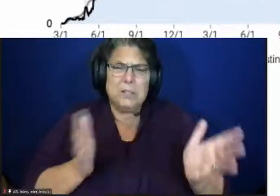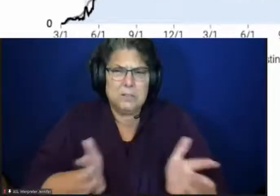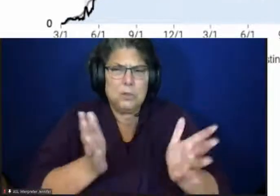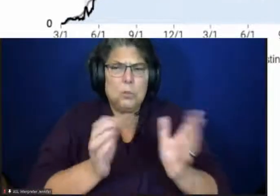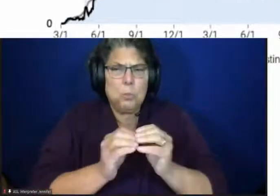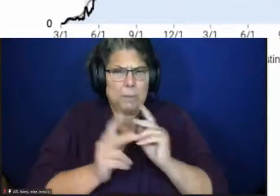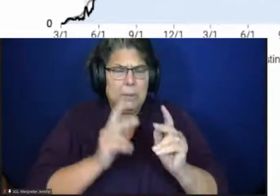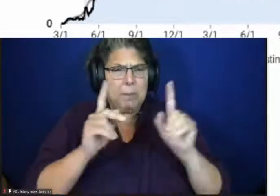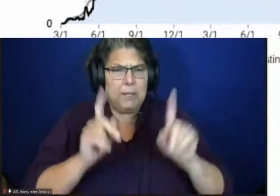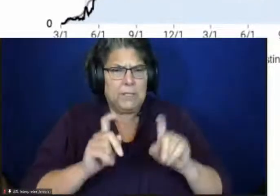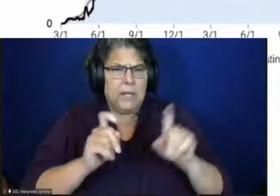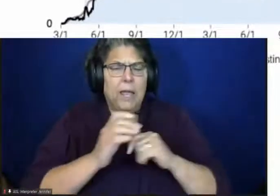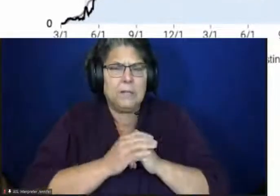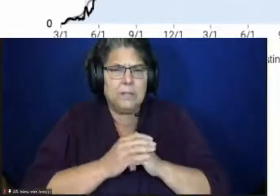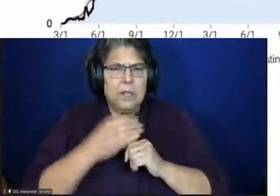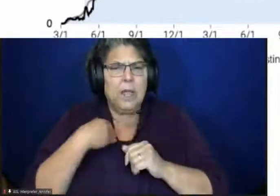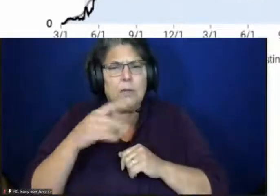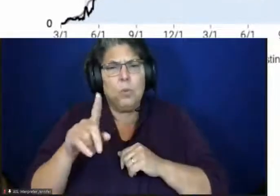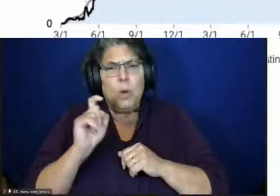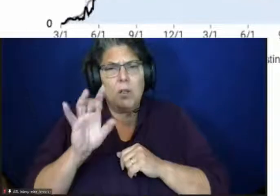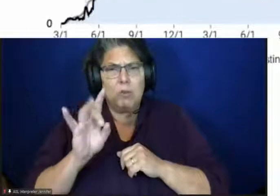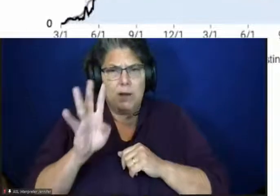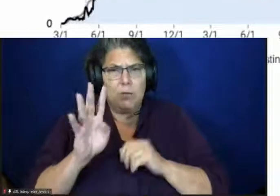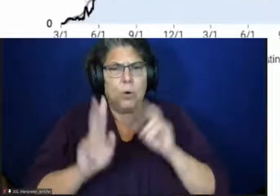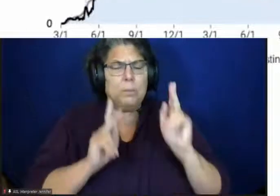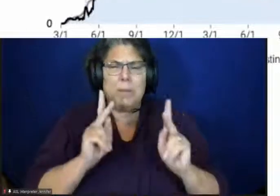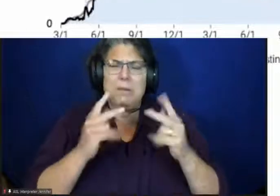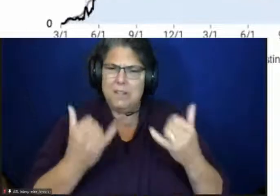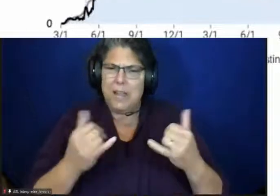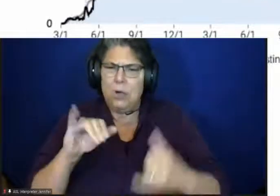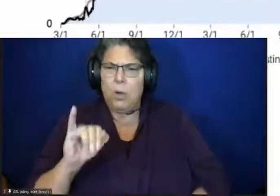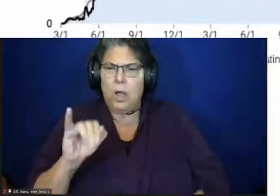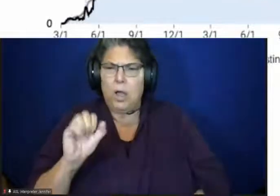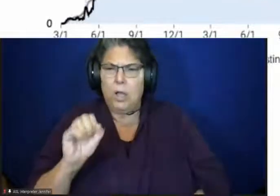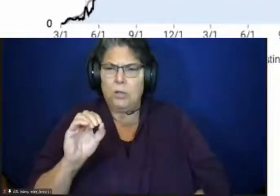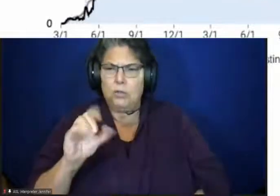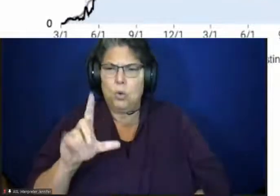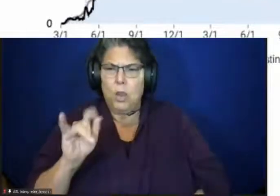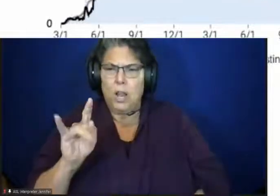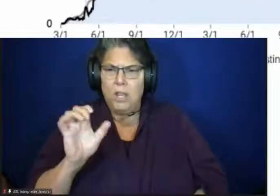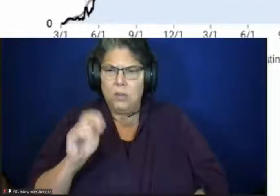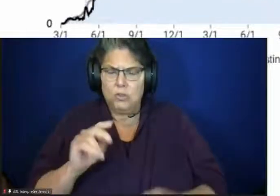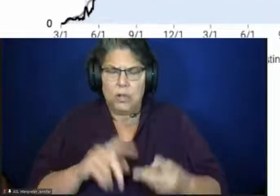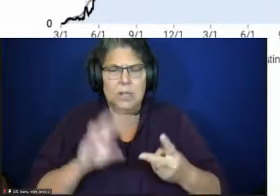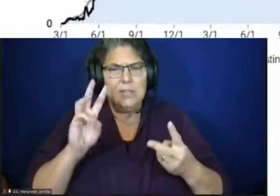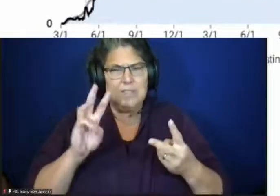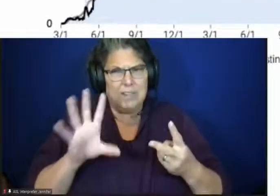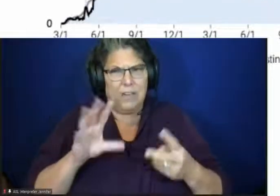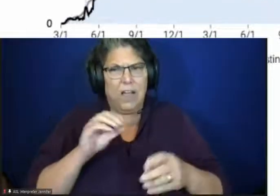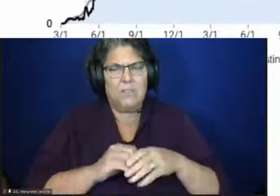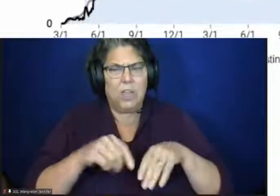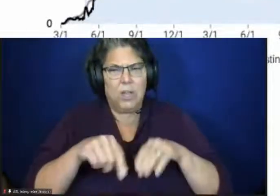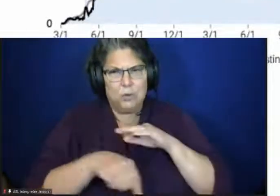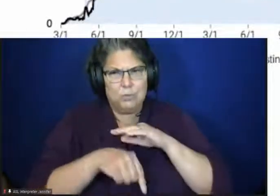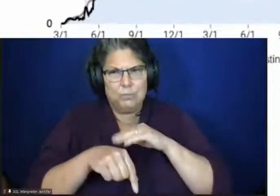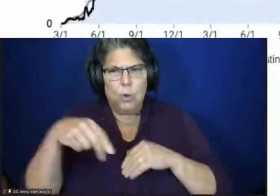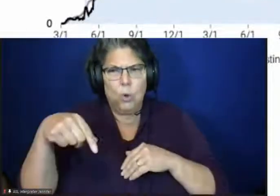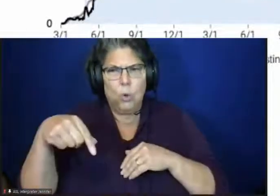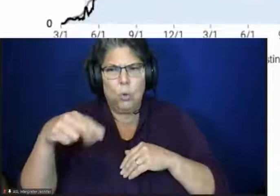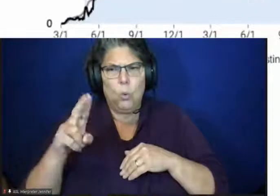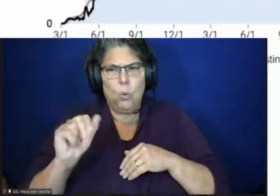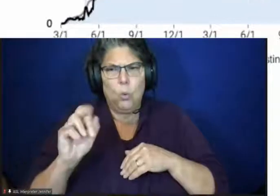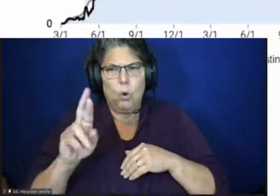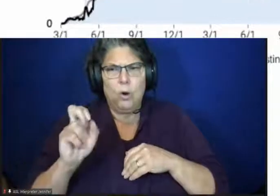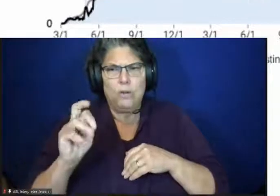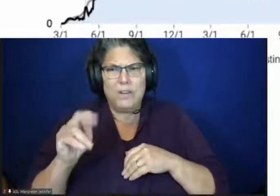We have 184 people in isolation, 65 in quarantine. I'm sorry to report that there are 2 more residents